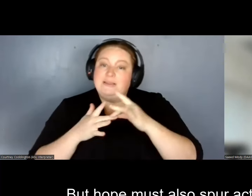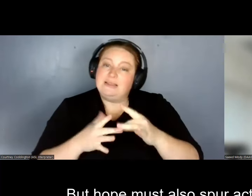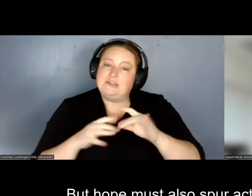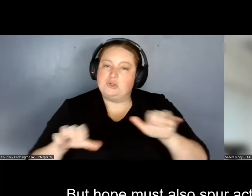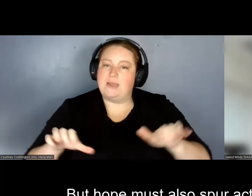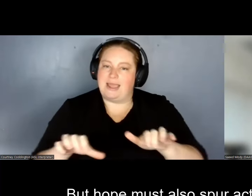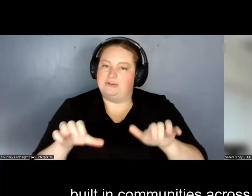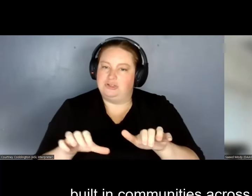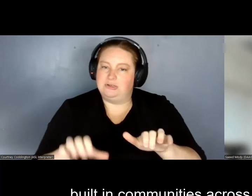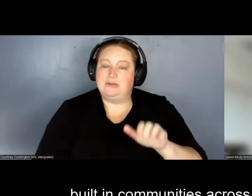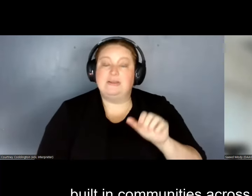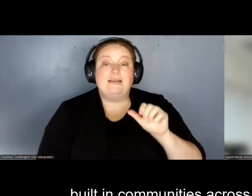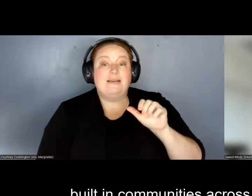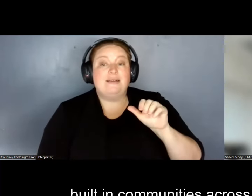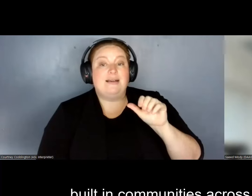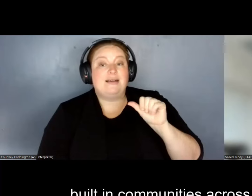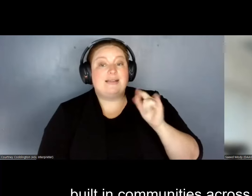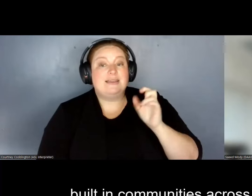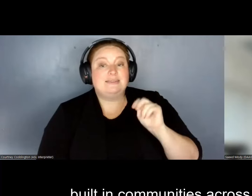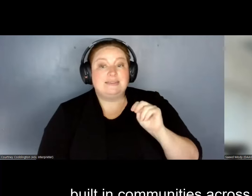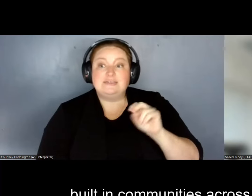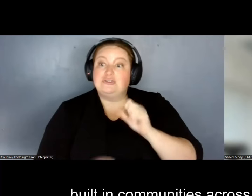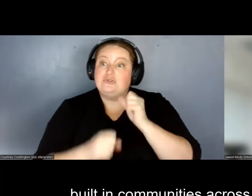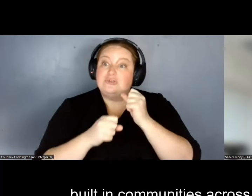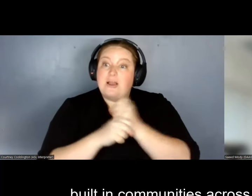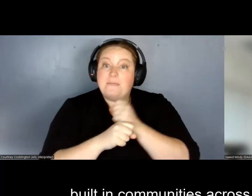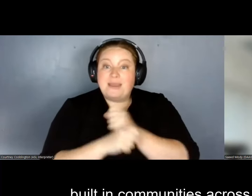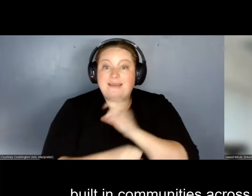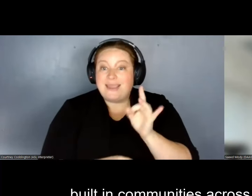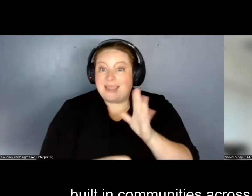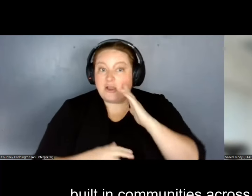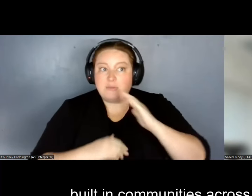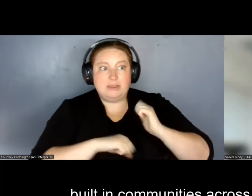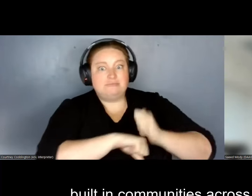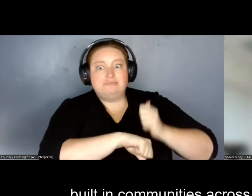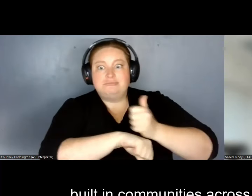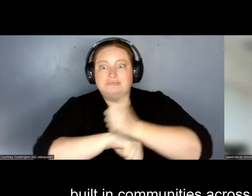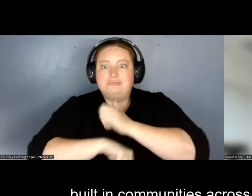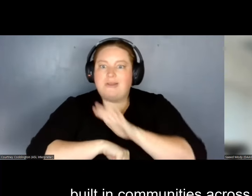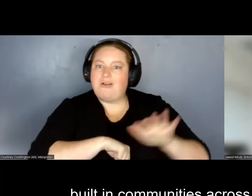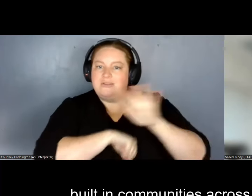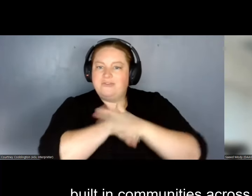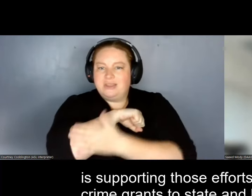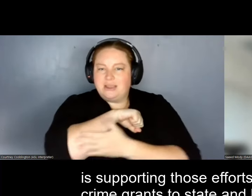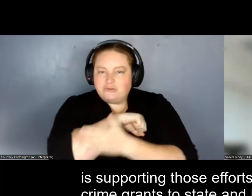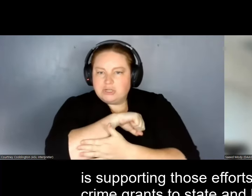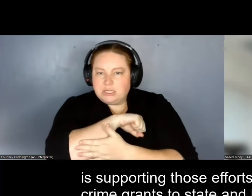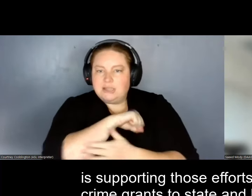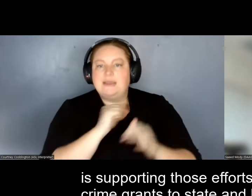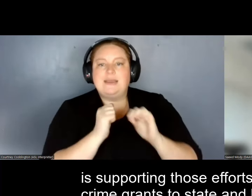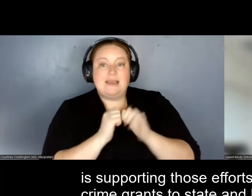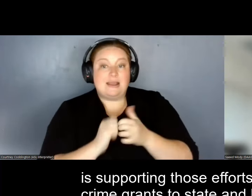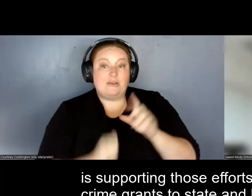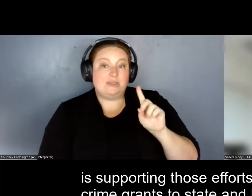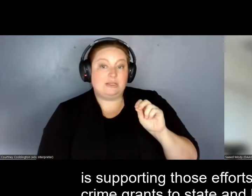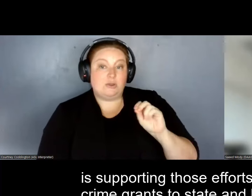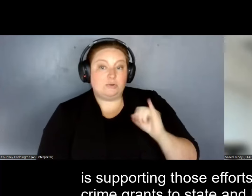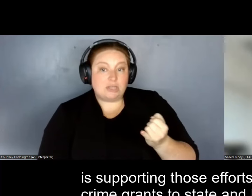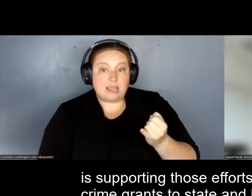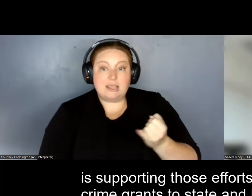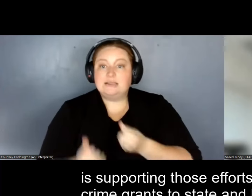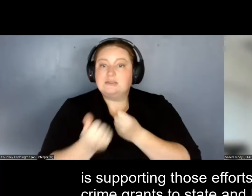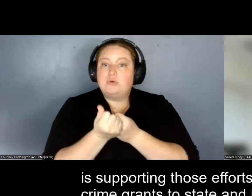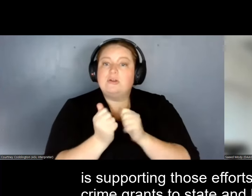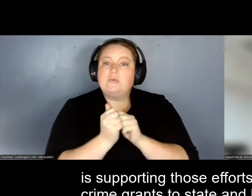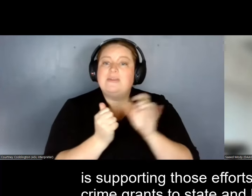alliances to combat hate are being built in communities across the country. And I want to talk about how the Justice Department is supporting those efforts through our hate crime grants